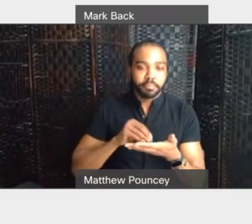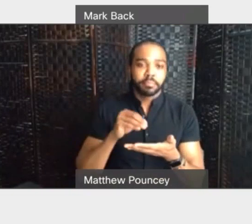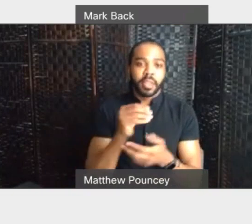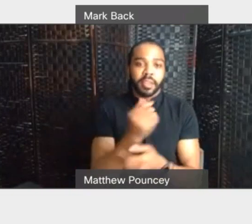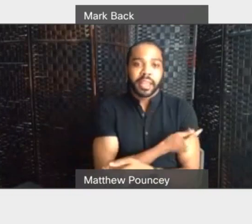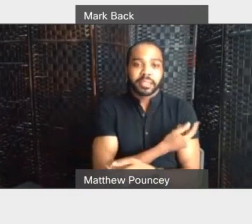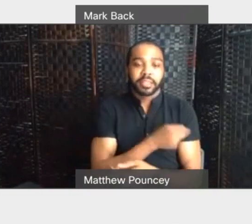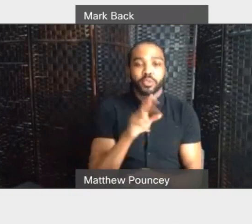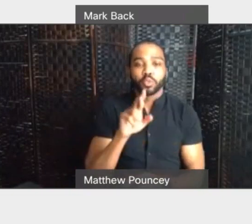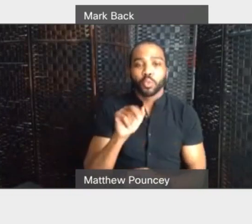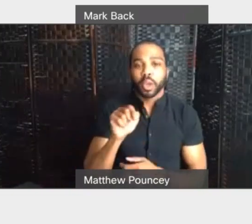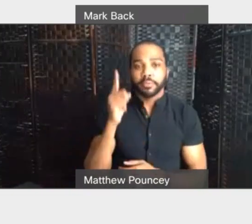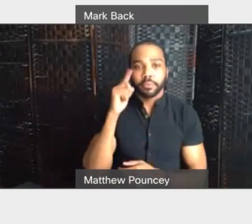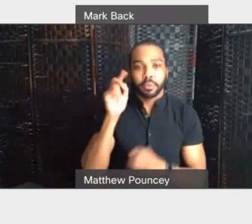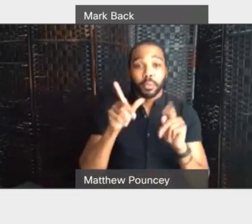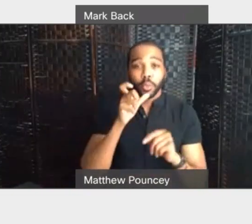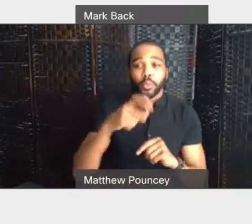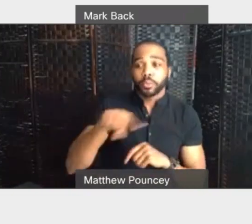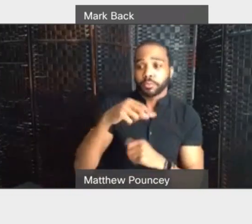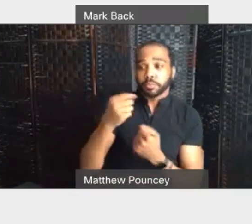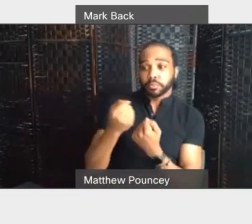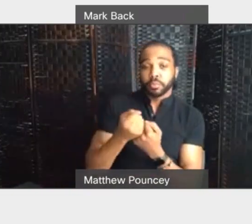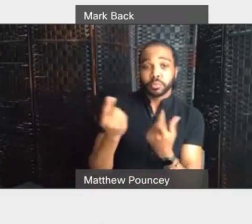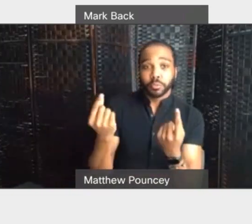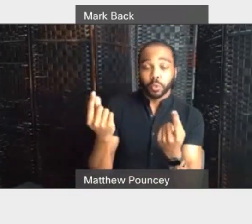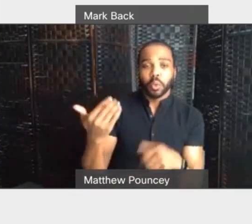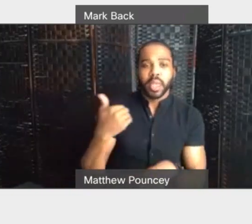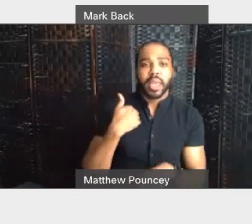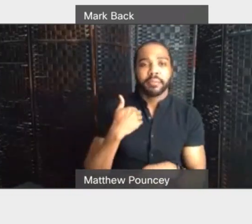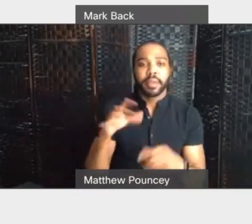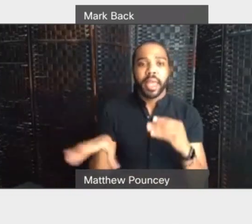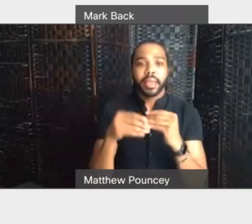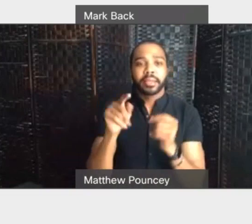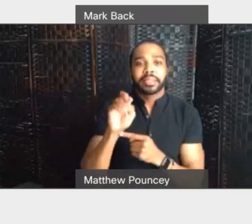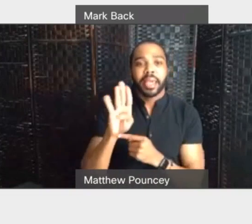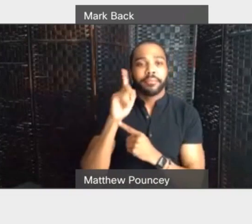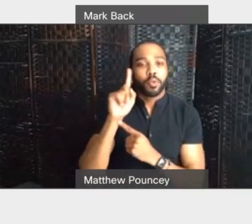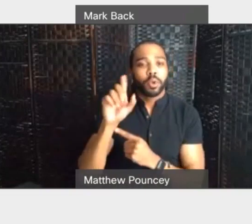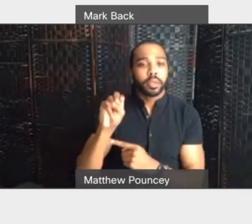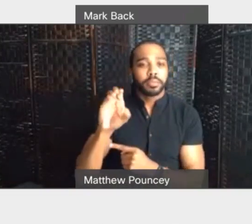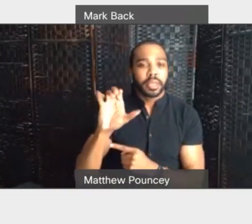vaccination rates amongst the people we support is that we have added a tab in MCIS.